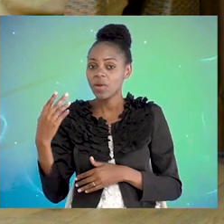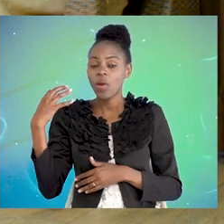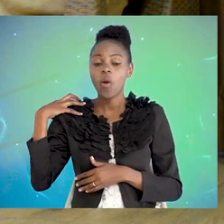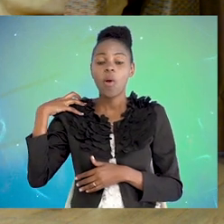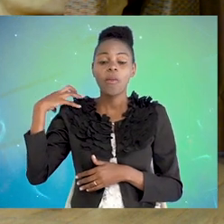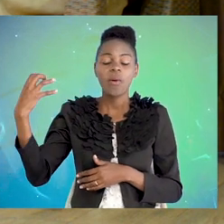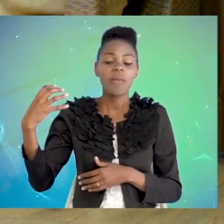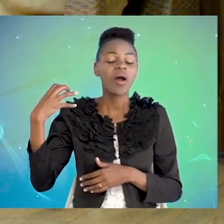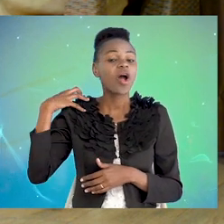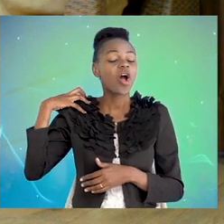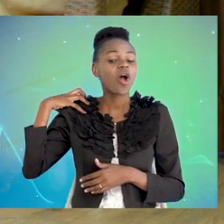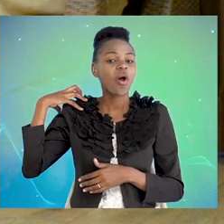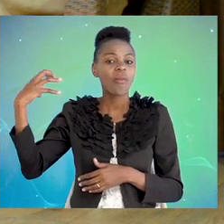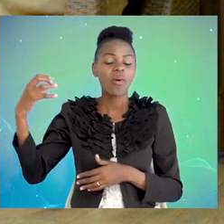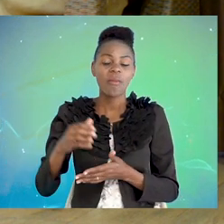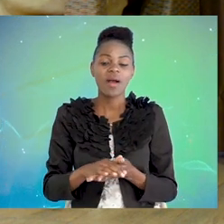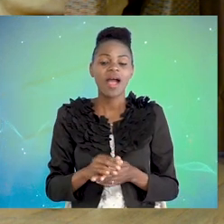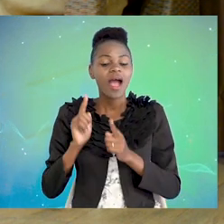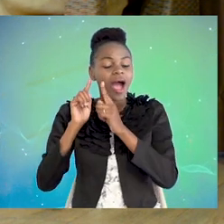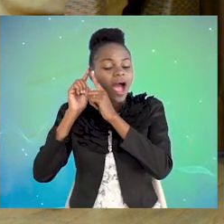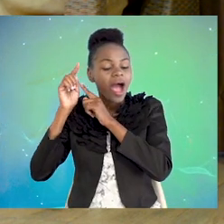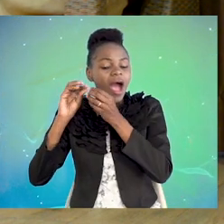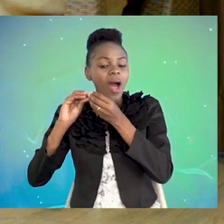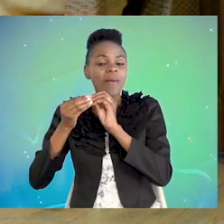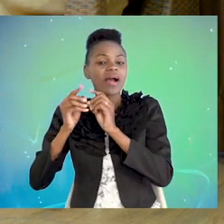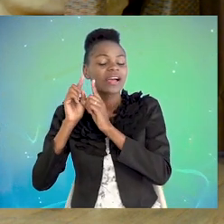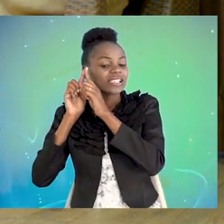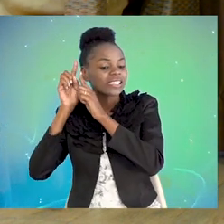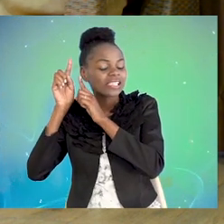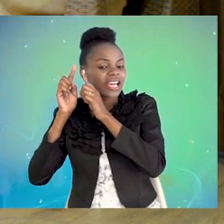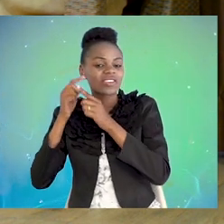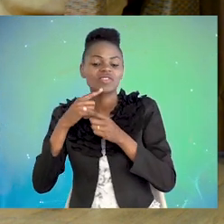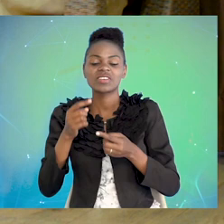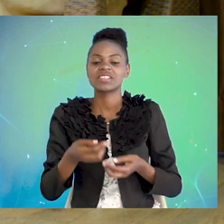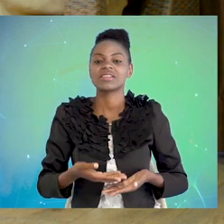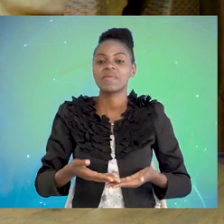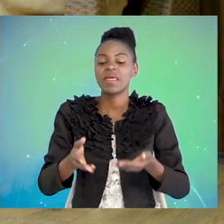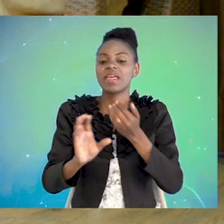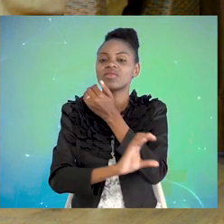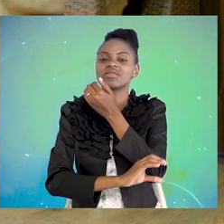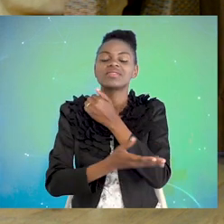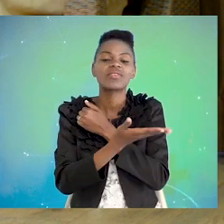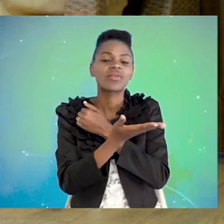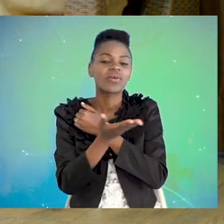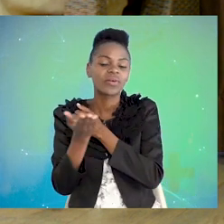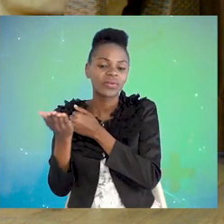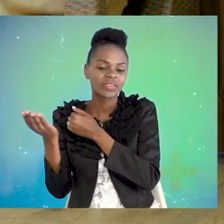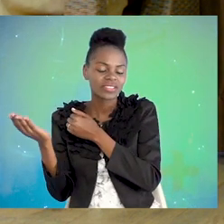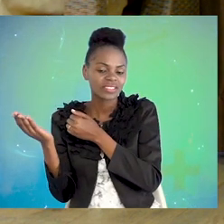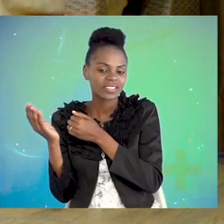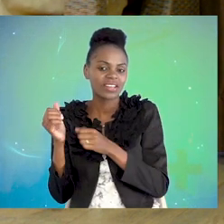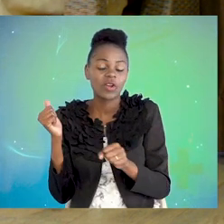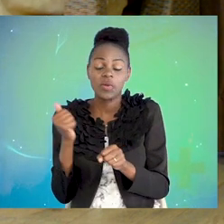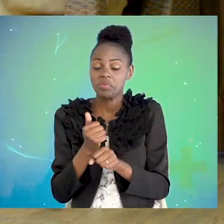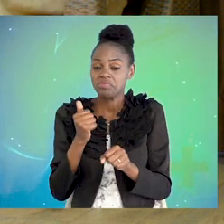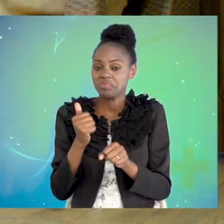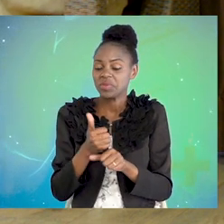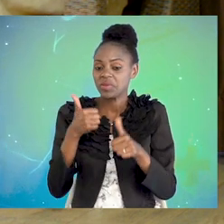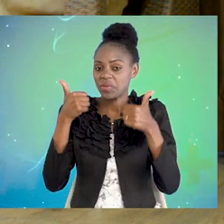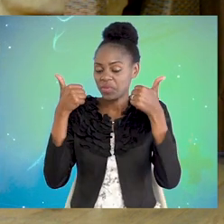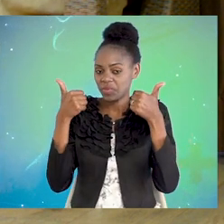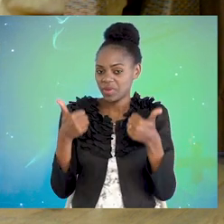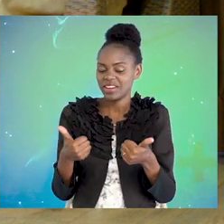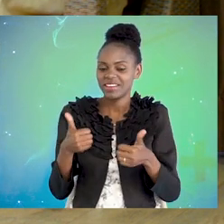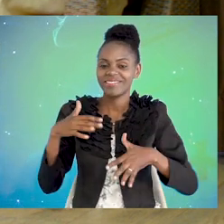and the Malawi government has made the decision to roll it out across the whole country. So it's very good news for Malawi, and we're